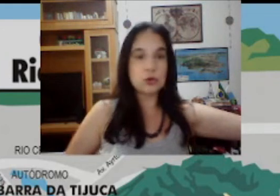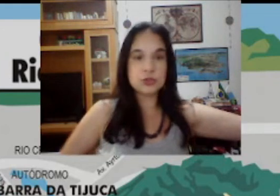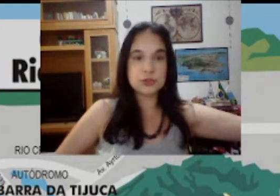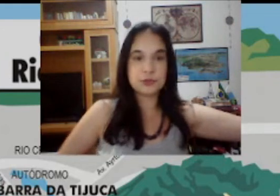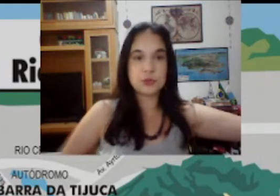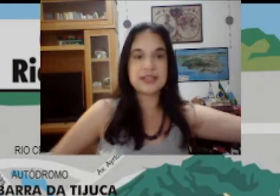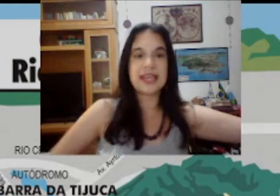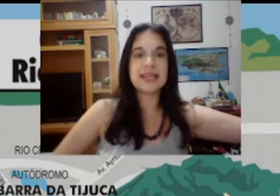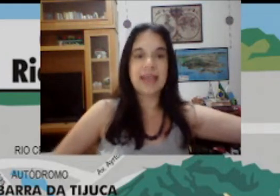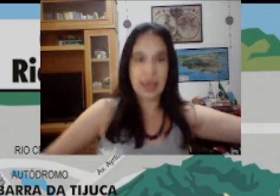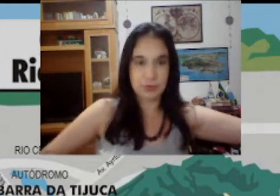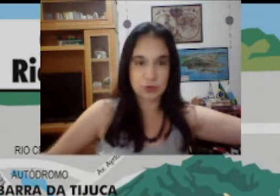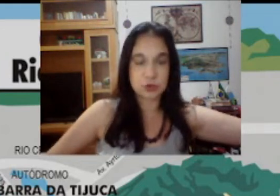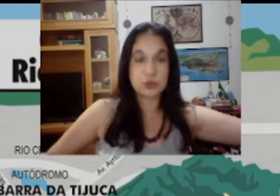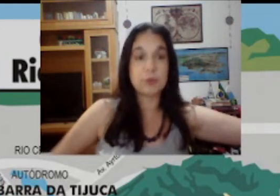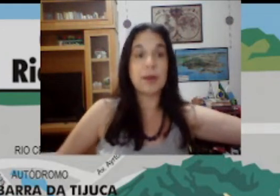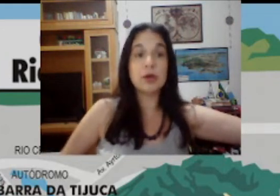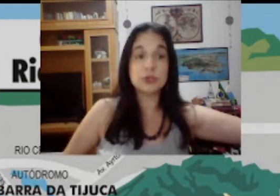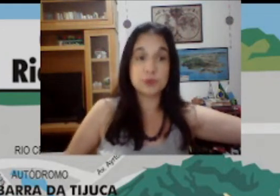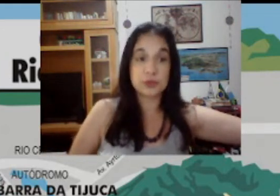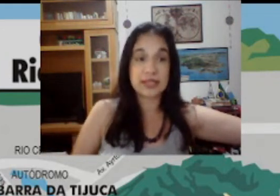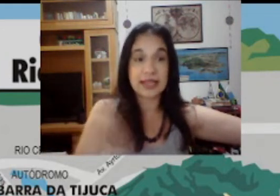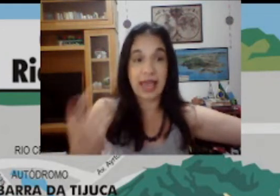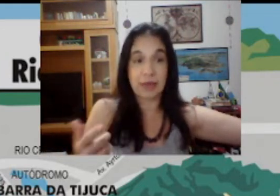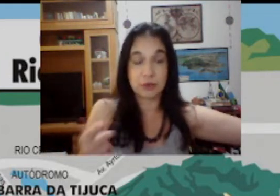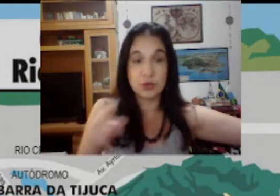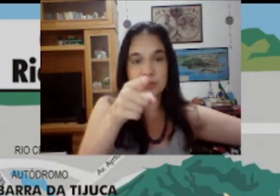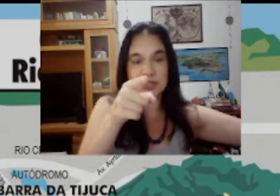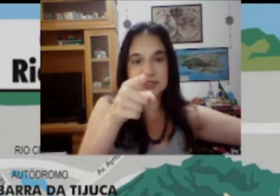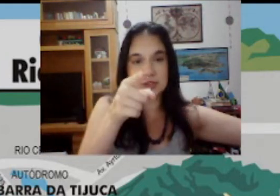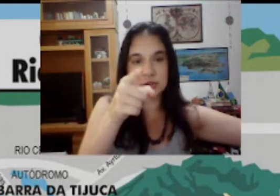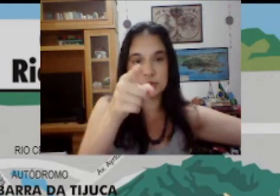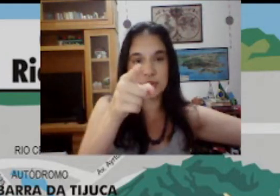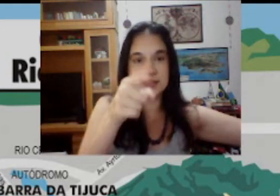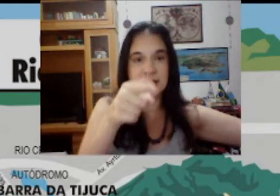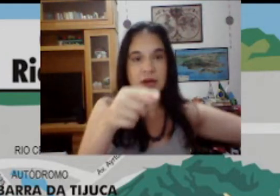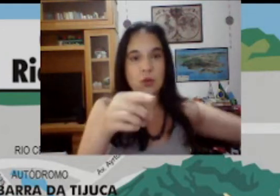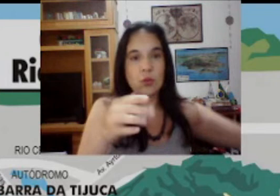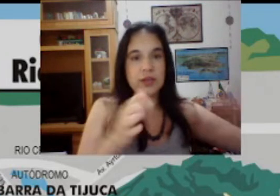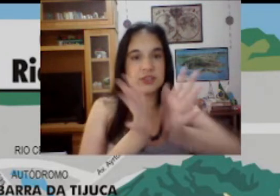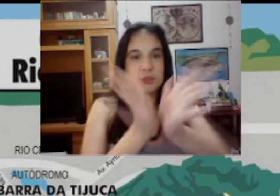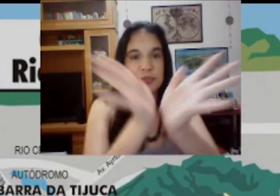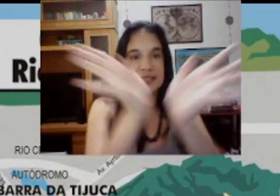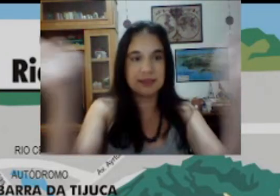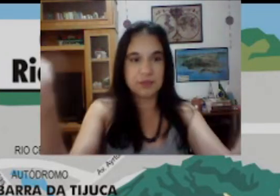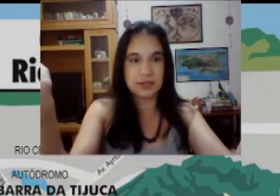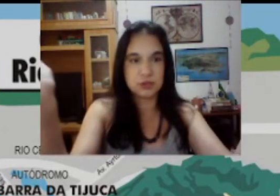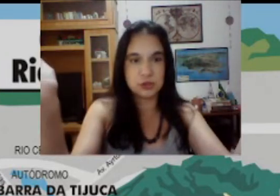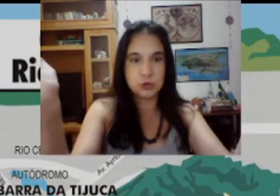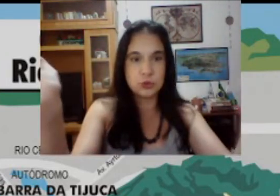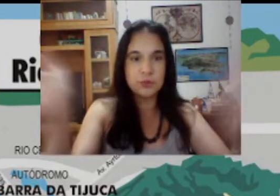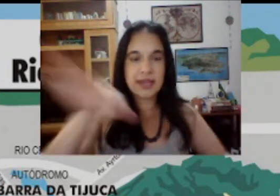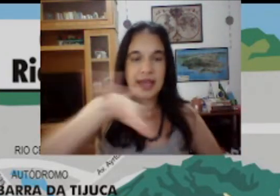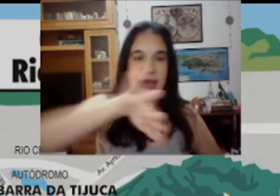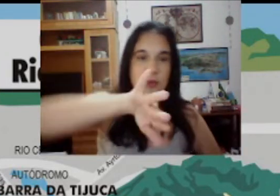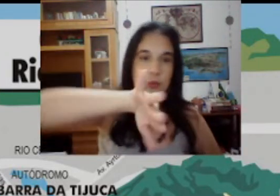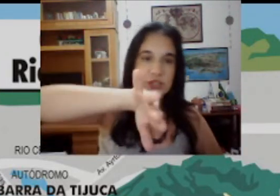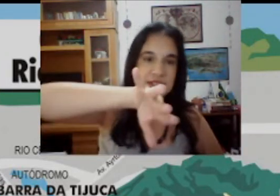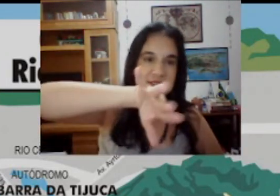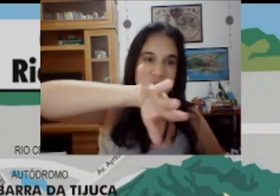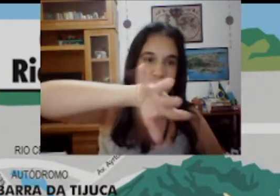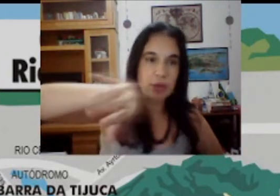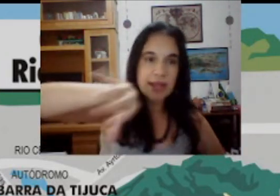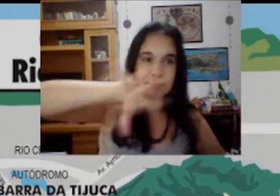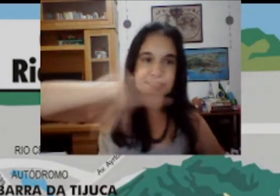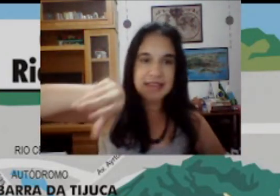Paulo de Fronten Avenue. So the Paulo de Fronten Avenue is this street which splits in two and which